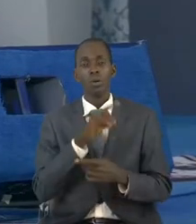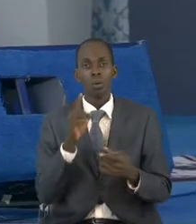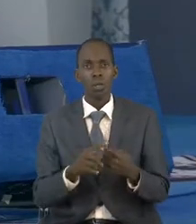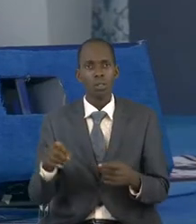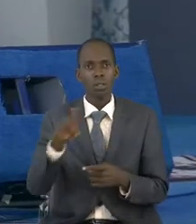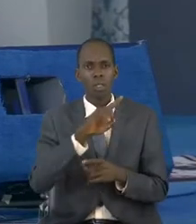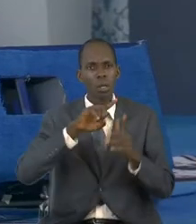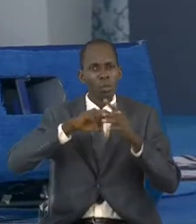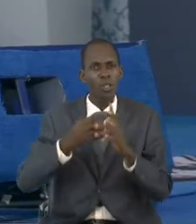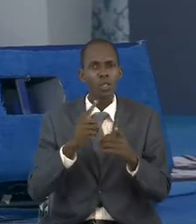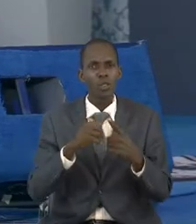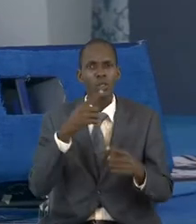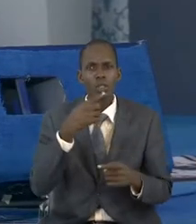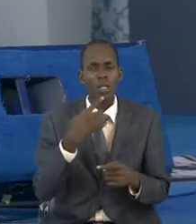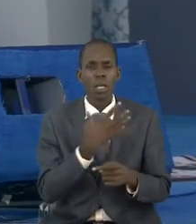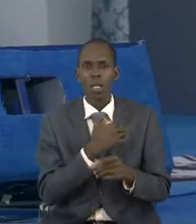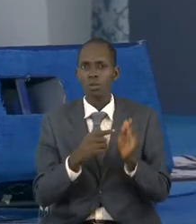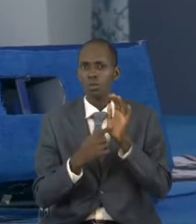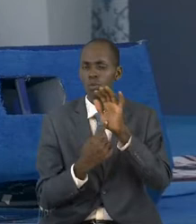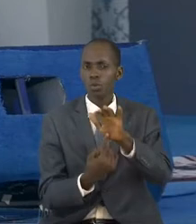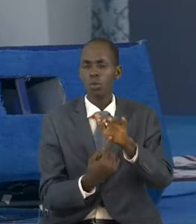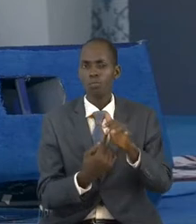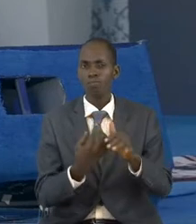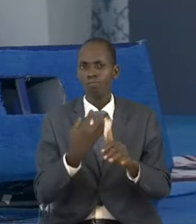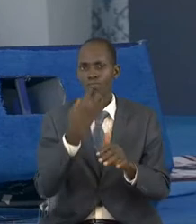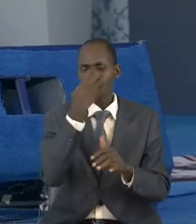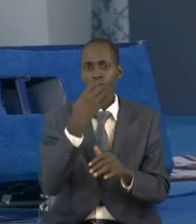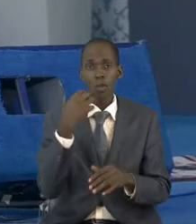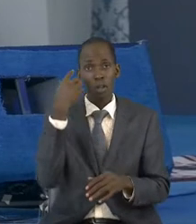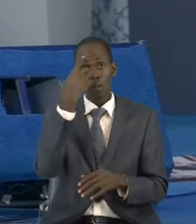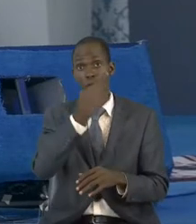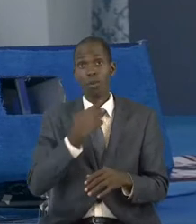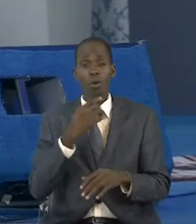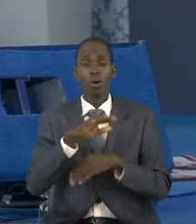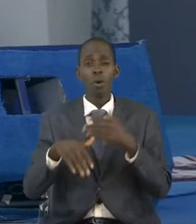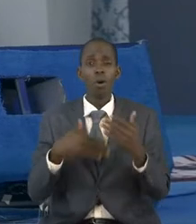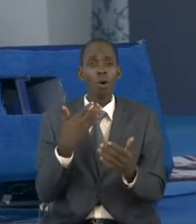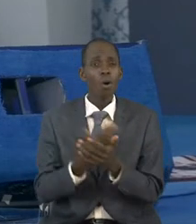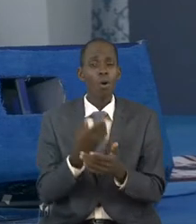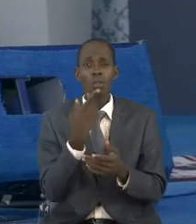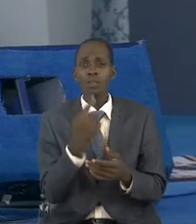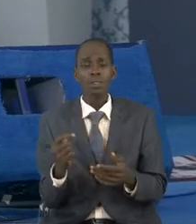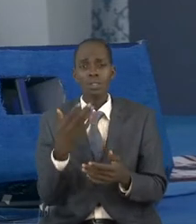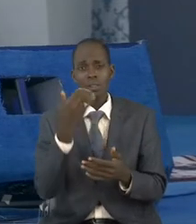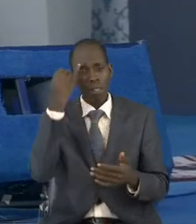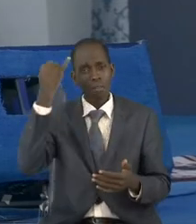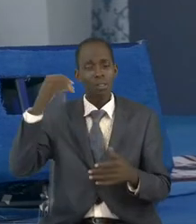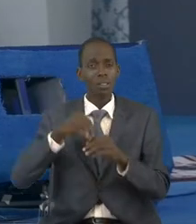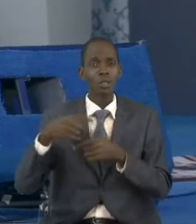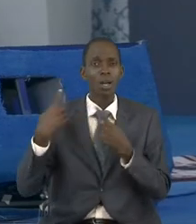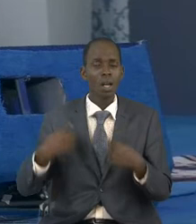they show angry faces, all the ideal and the ideas you had inside you,